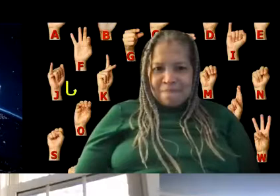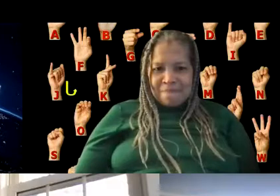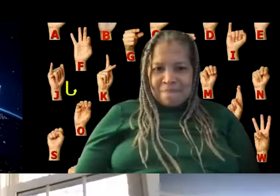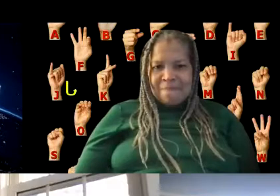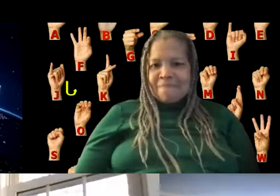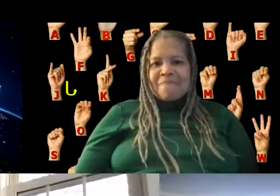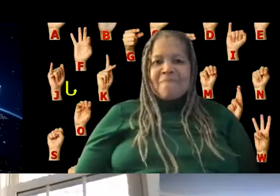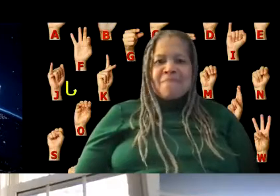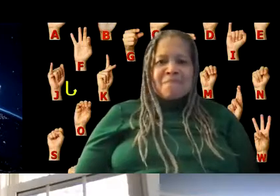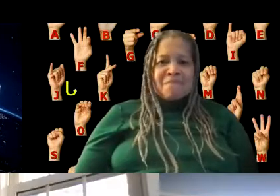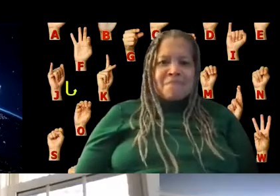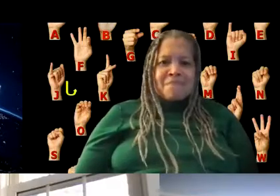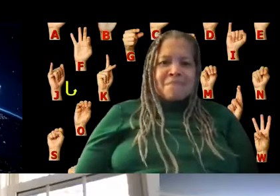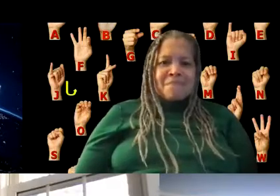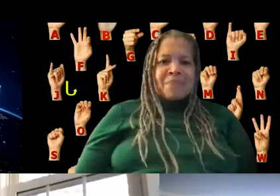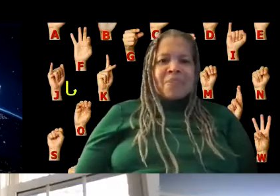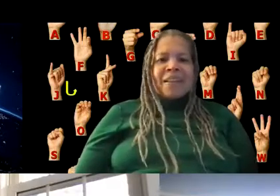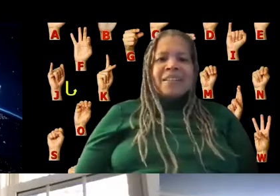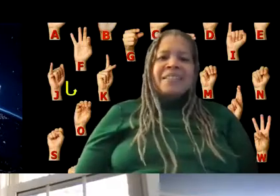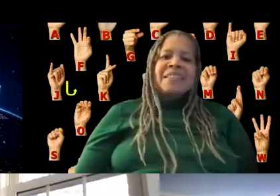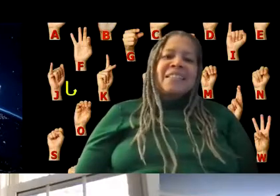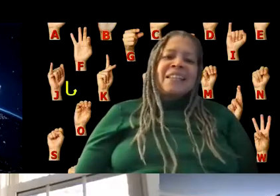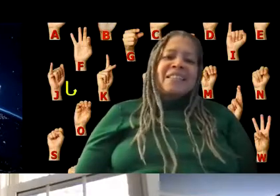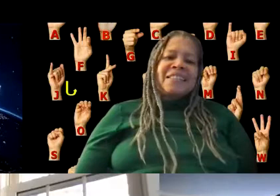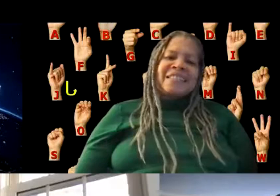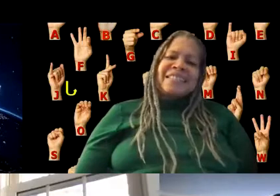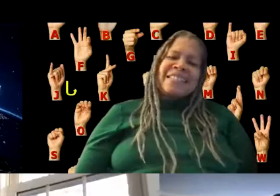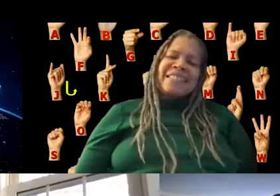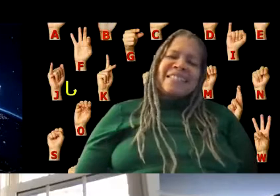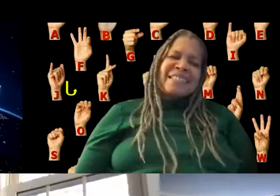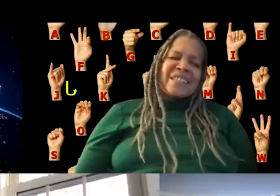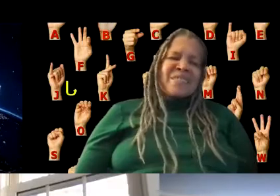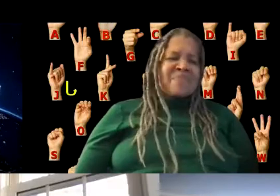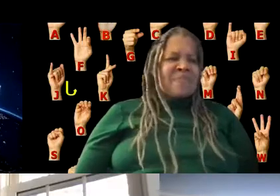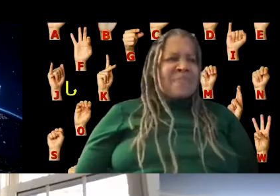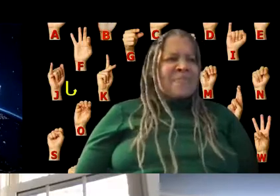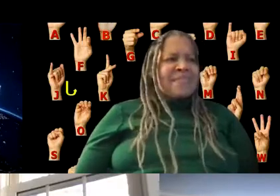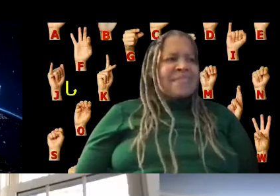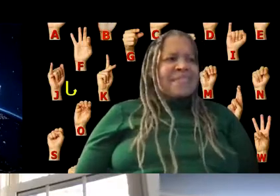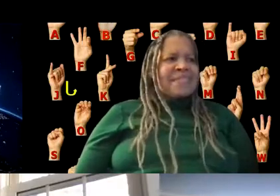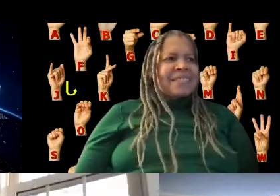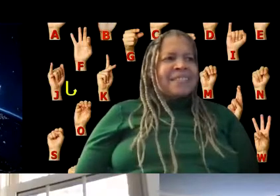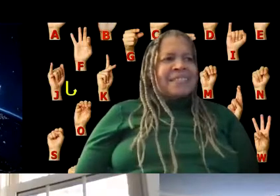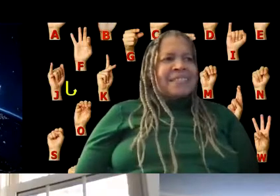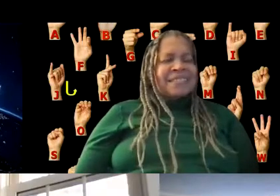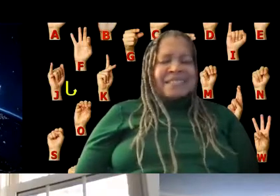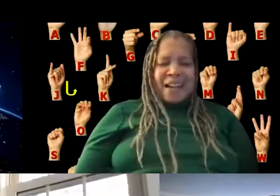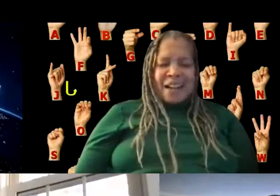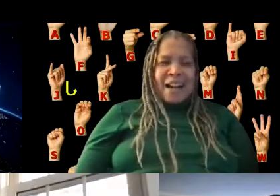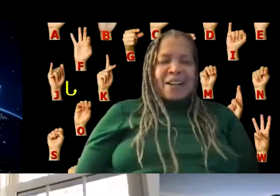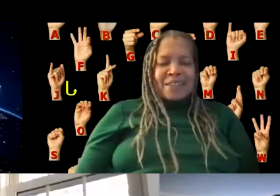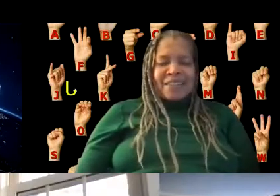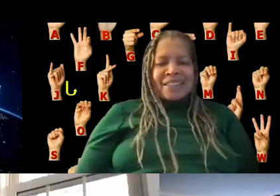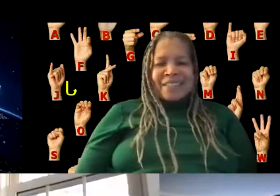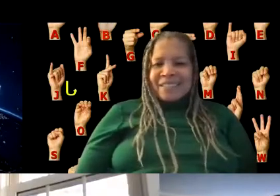Oh, I assumed it was A for Andy. Oh yeah, Well, yeah, Andy. I was going to ask if it was first name or last name, but go ahead, Dan. Oh, man,